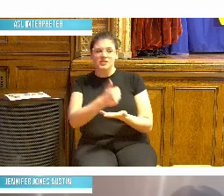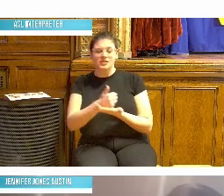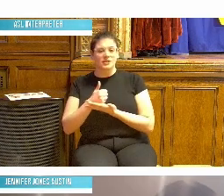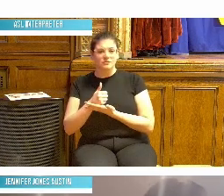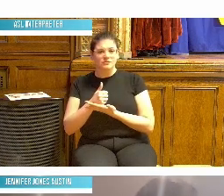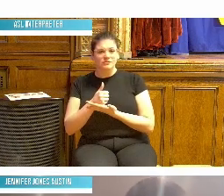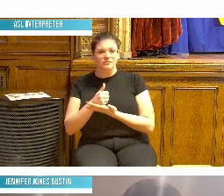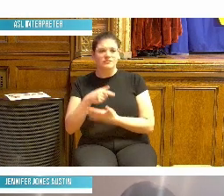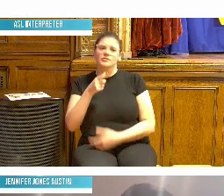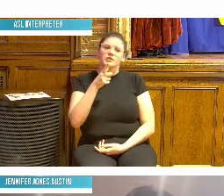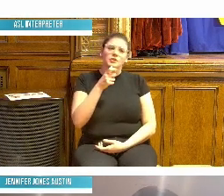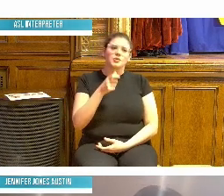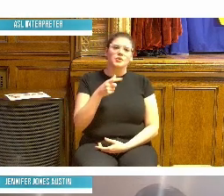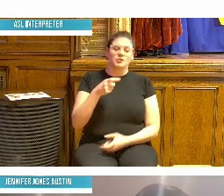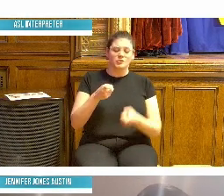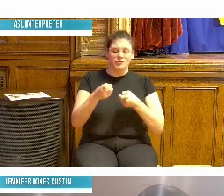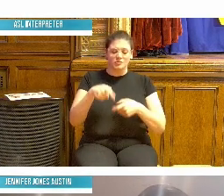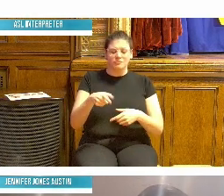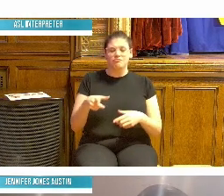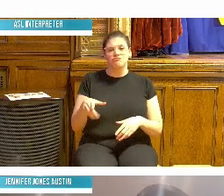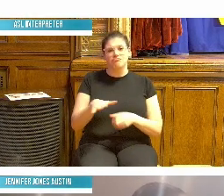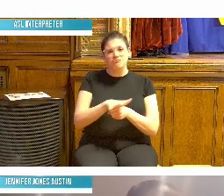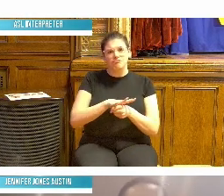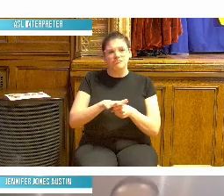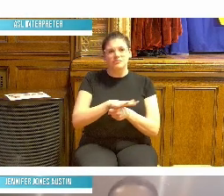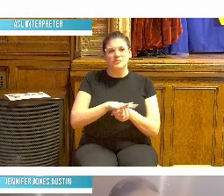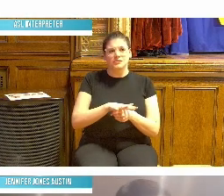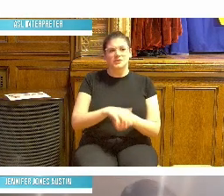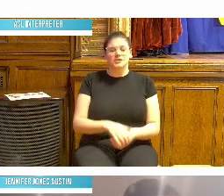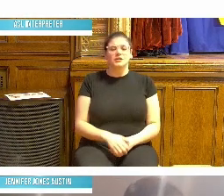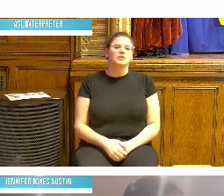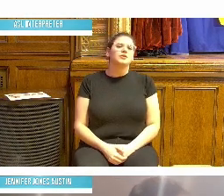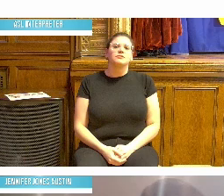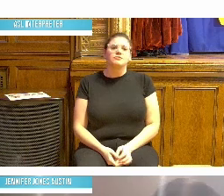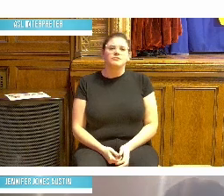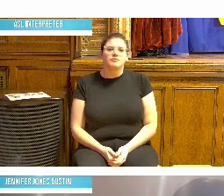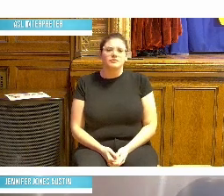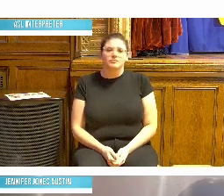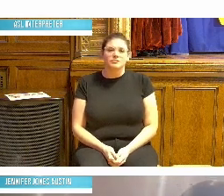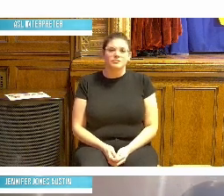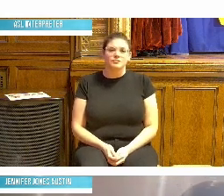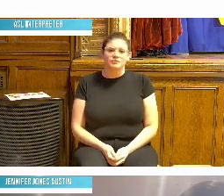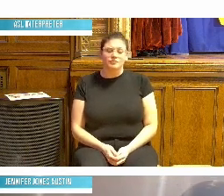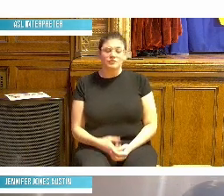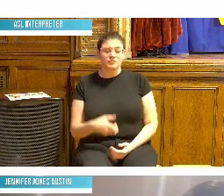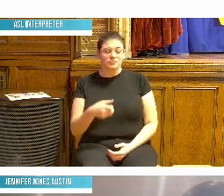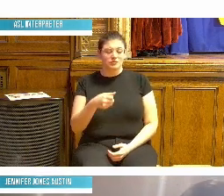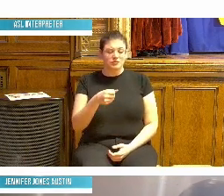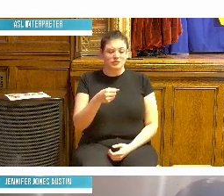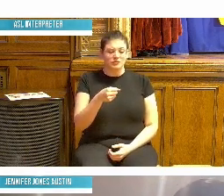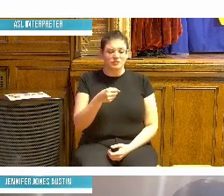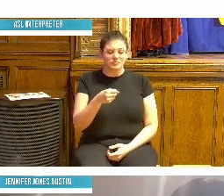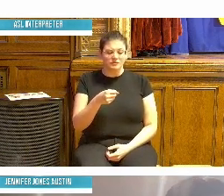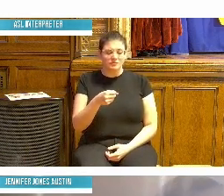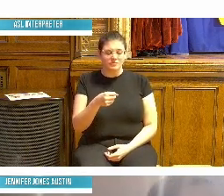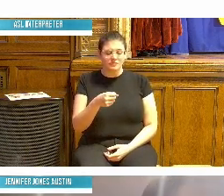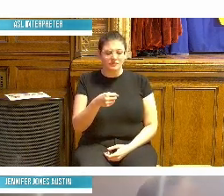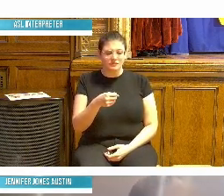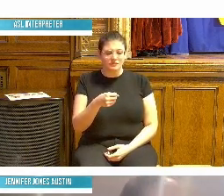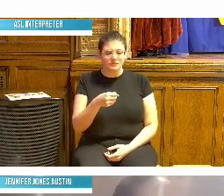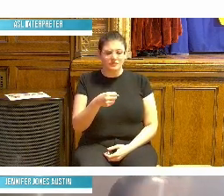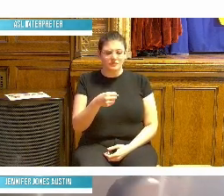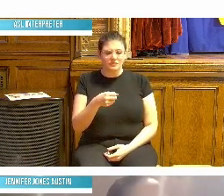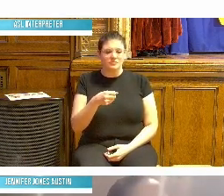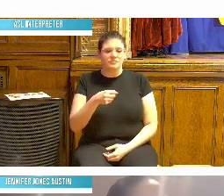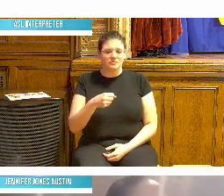The losses suffered by urban renewal area owners and residents were a collective subsidy or wealth transfer from the poor and powerless to the wealthy